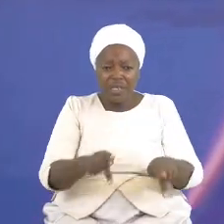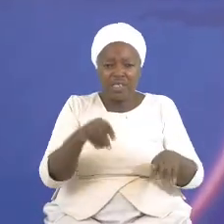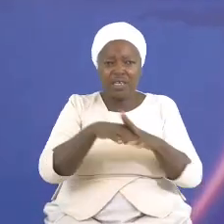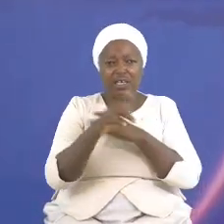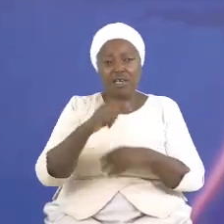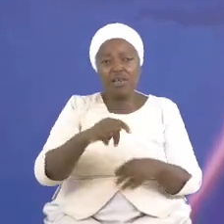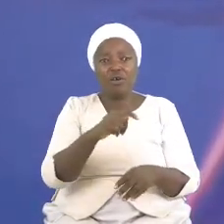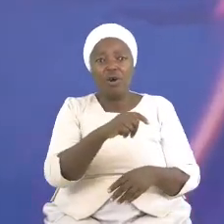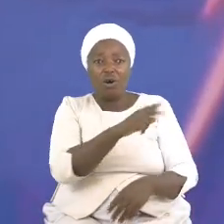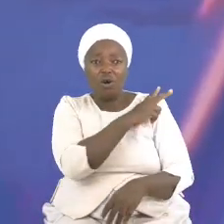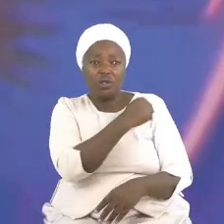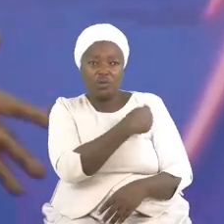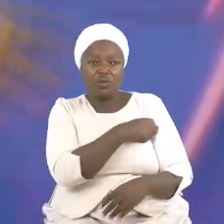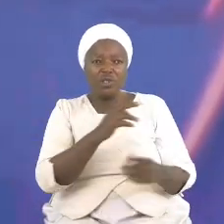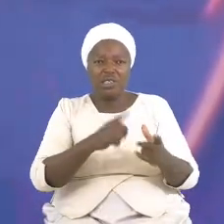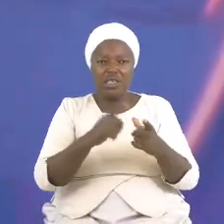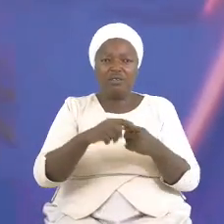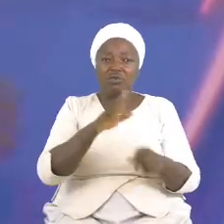anymore. They already have